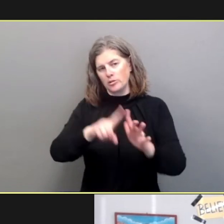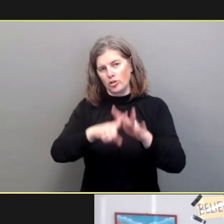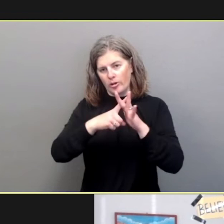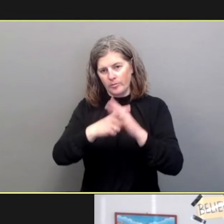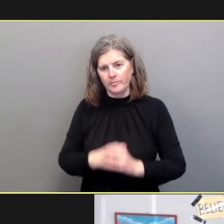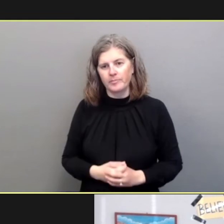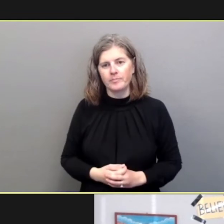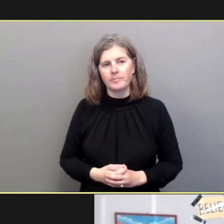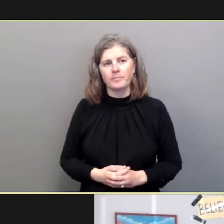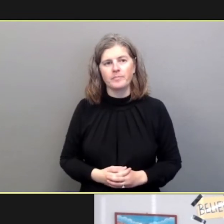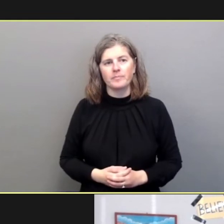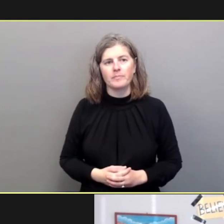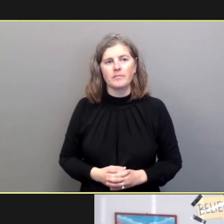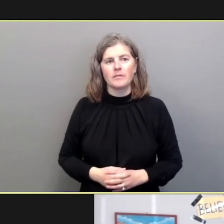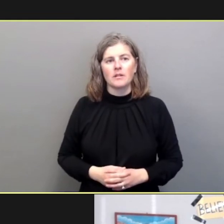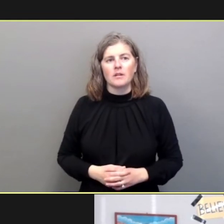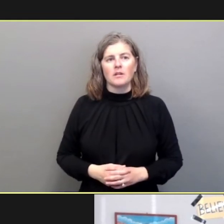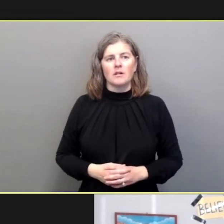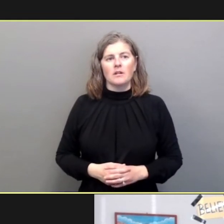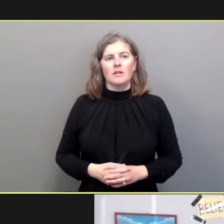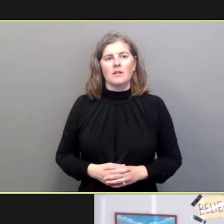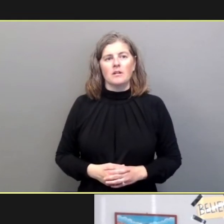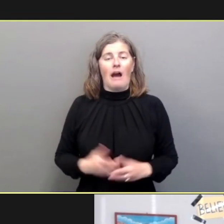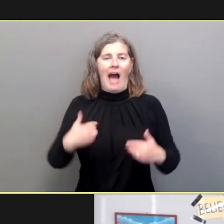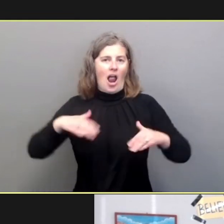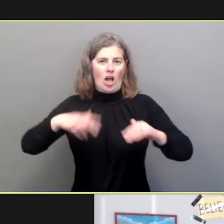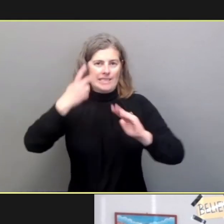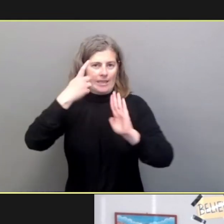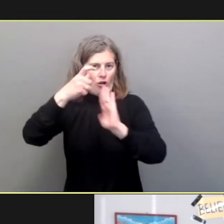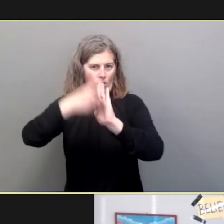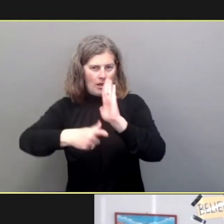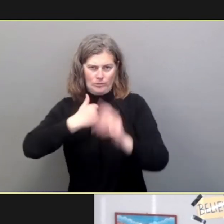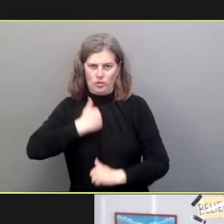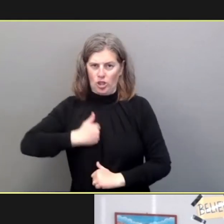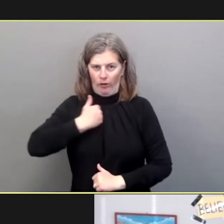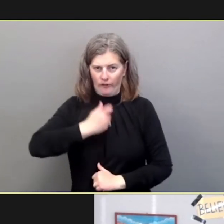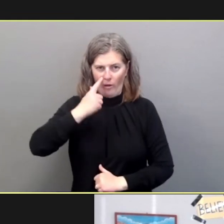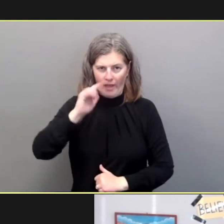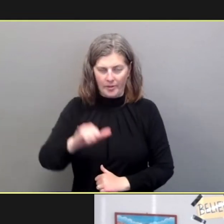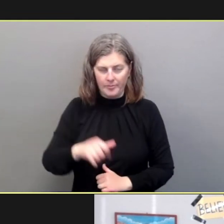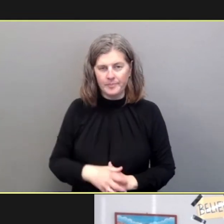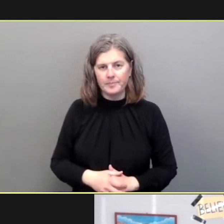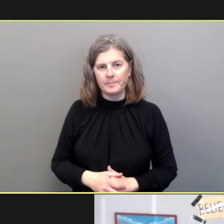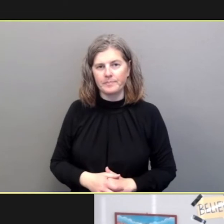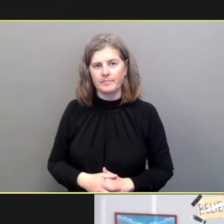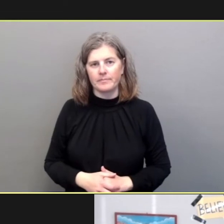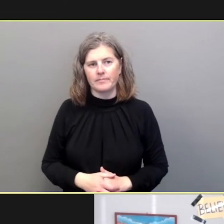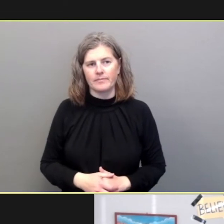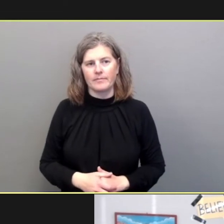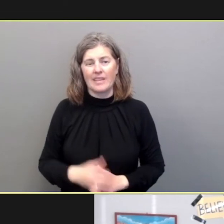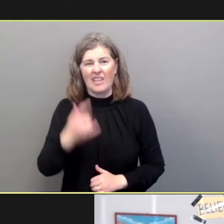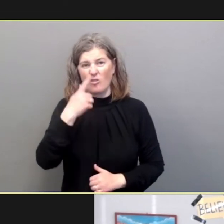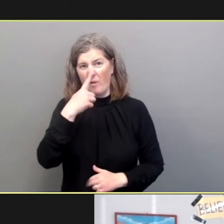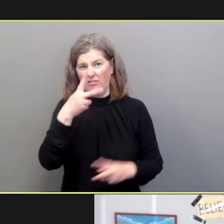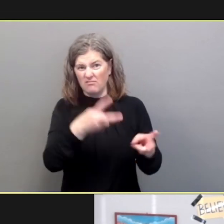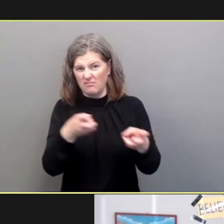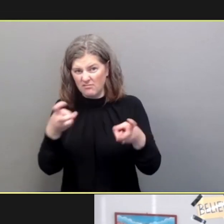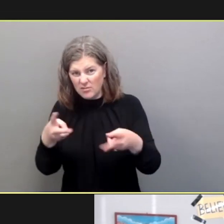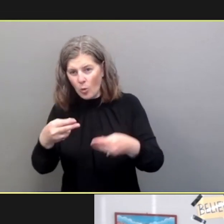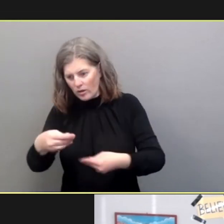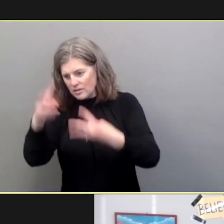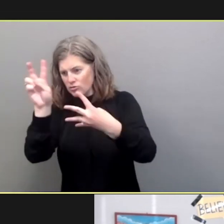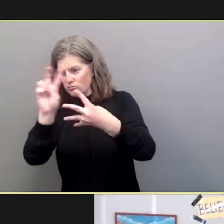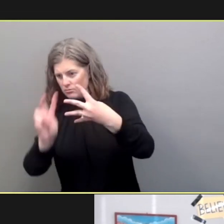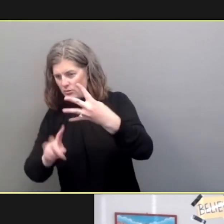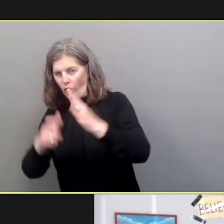So I'm trying to, I did not see the article, so apologize for that in advance. If you want to drop the link in the chat, one of us can scan